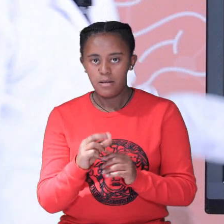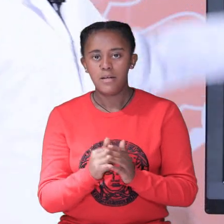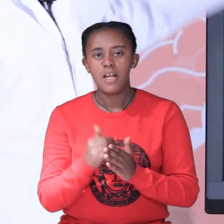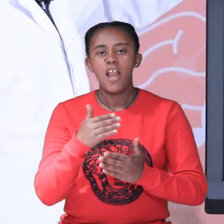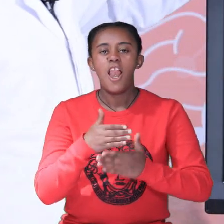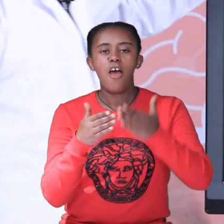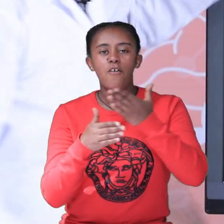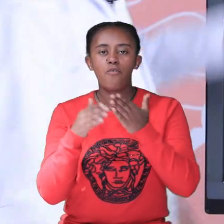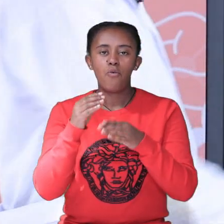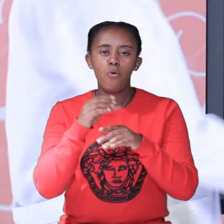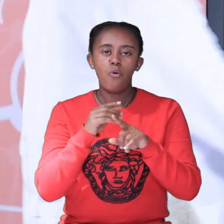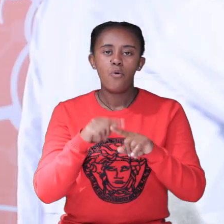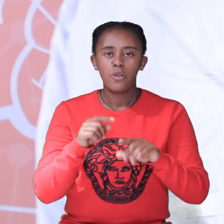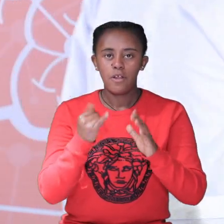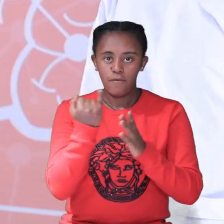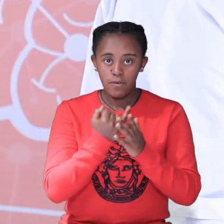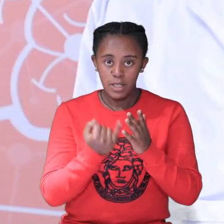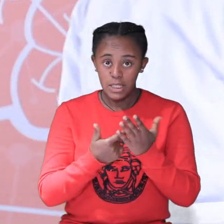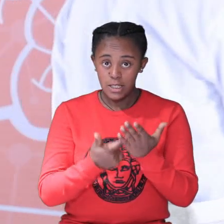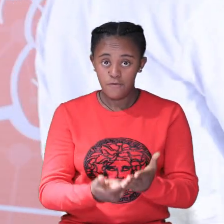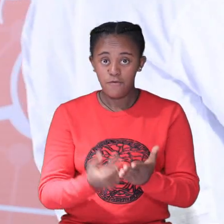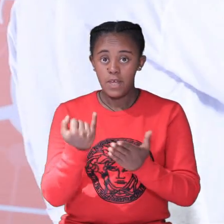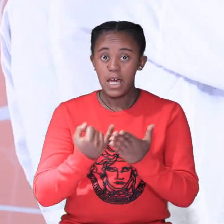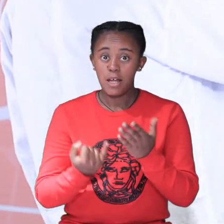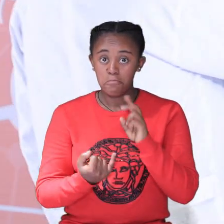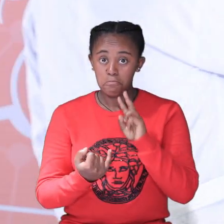The part of the reflection of light,